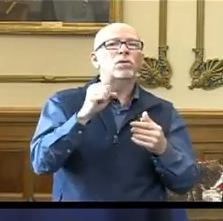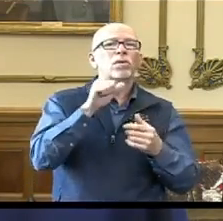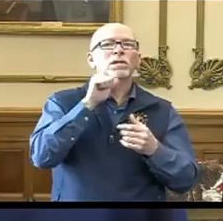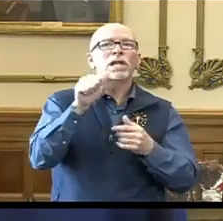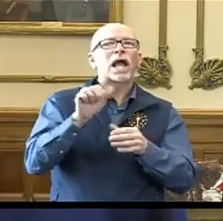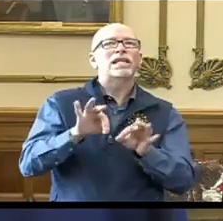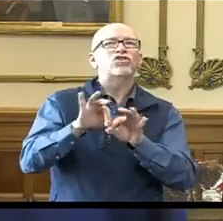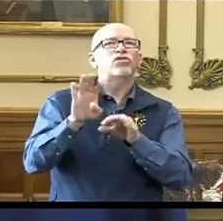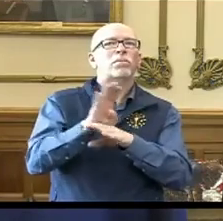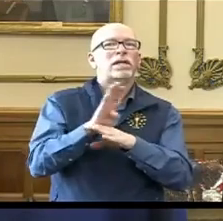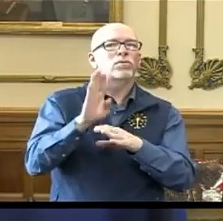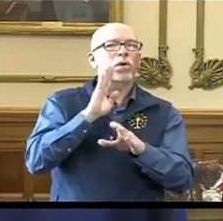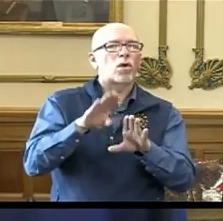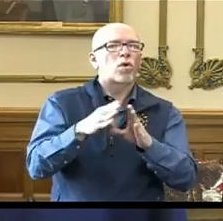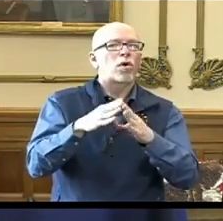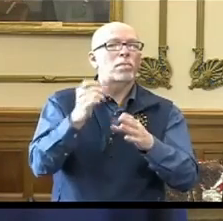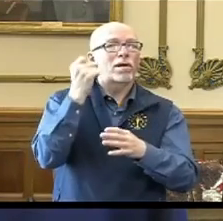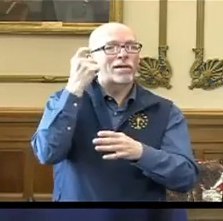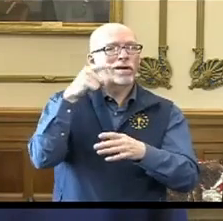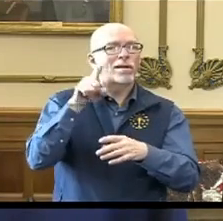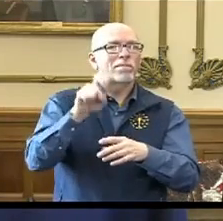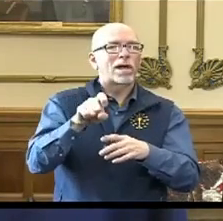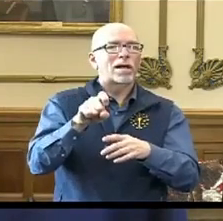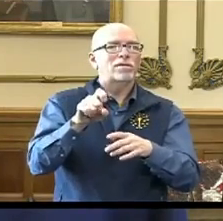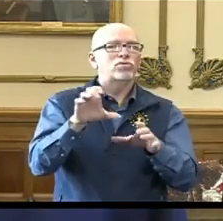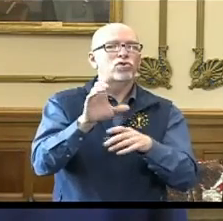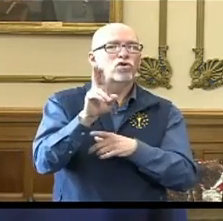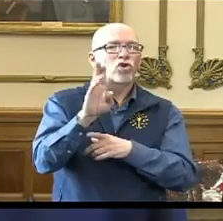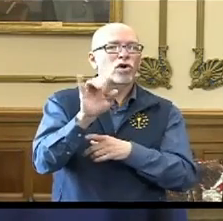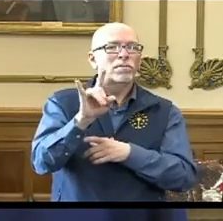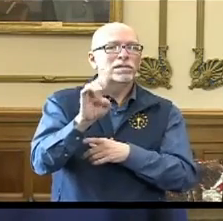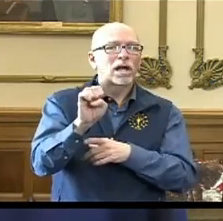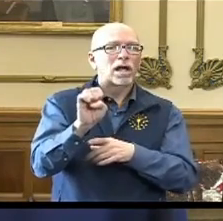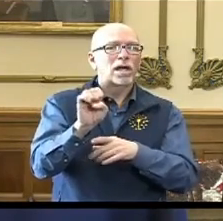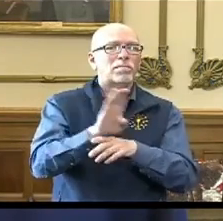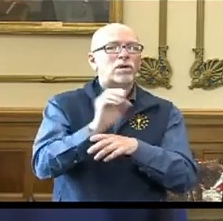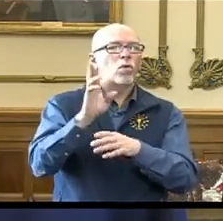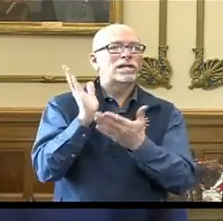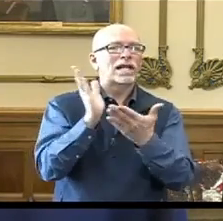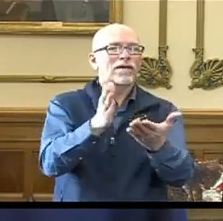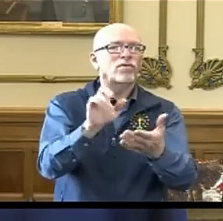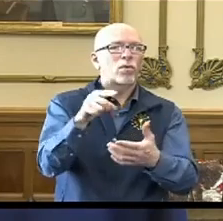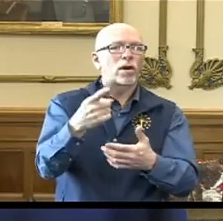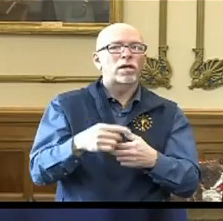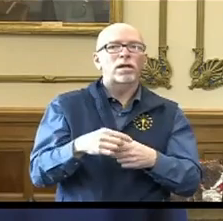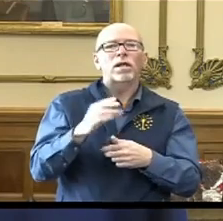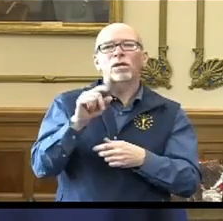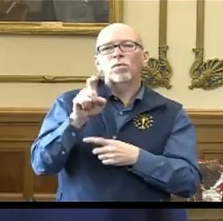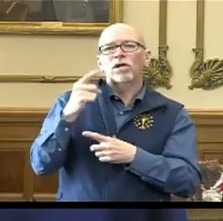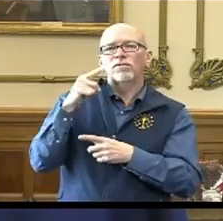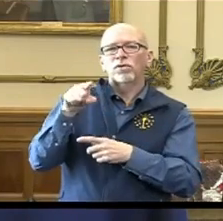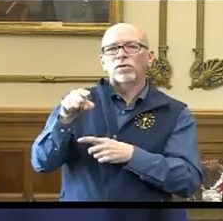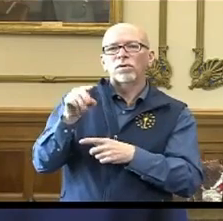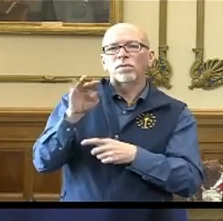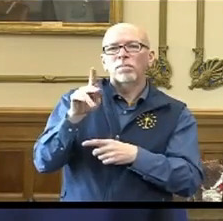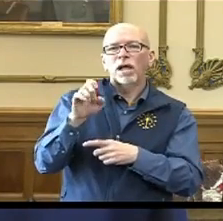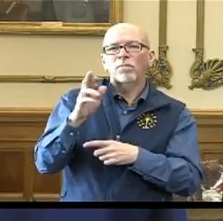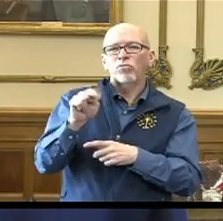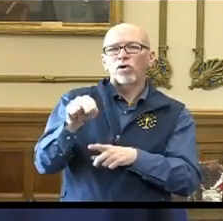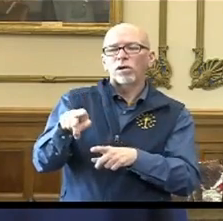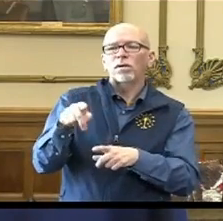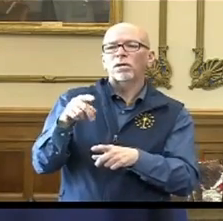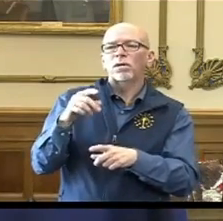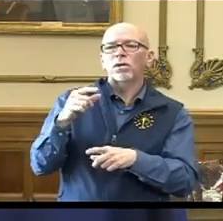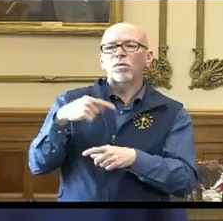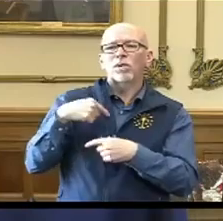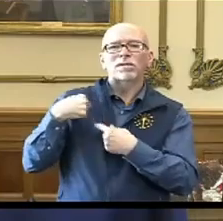non-essential businesses opening when they can, as long as they do sort of curbside and delivery. And the question for you, Mike, is so far we spent about at